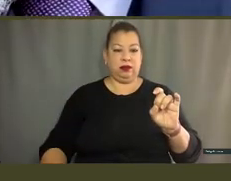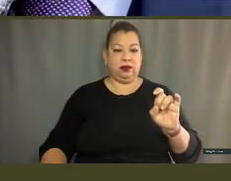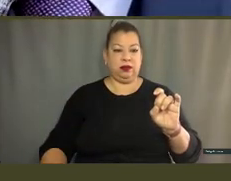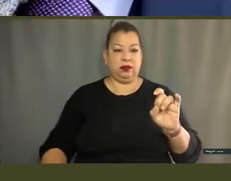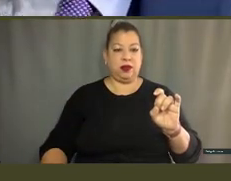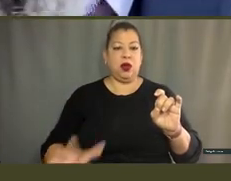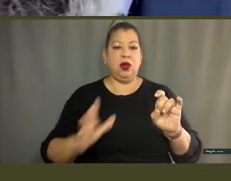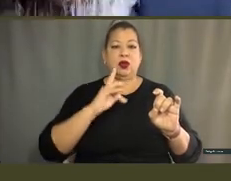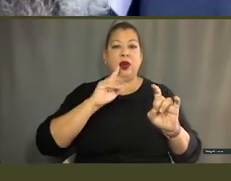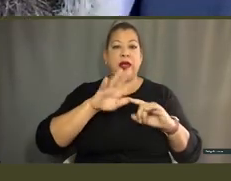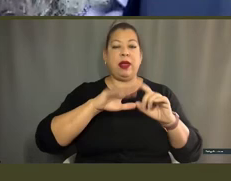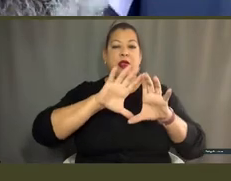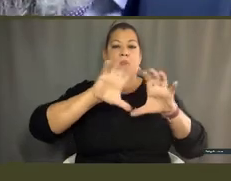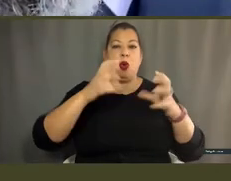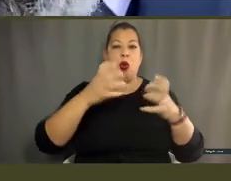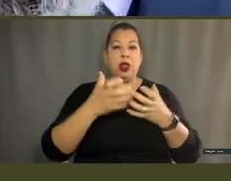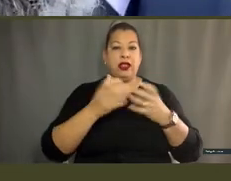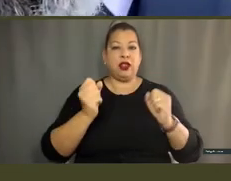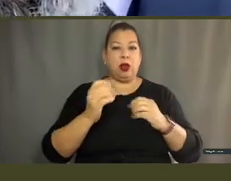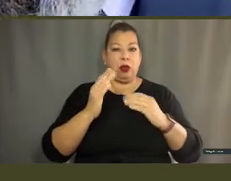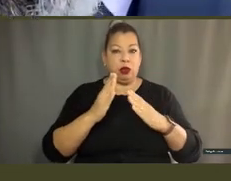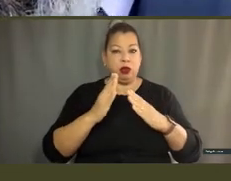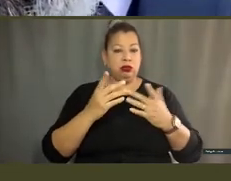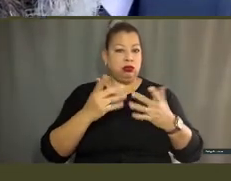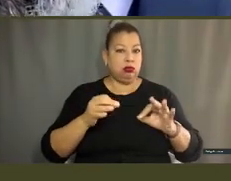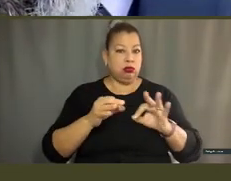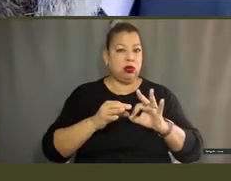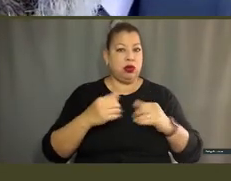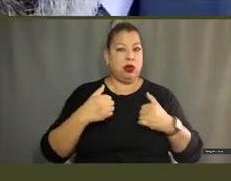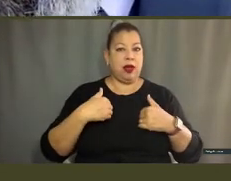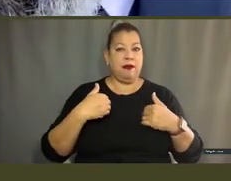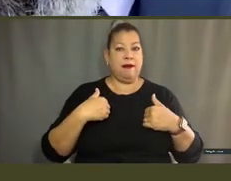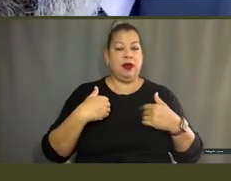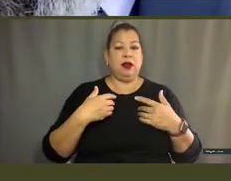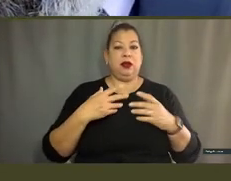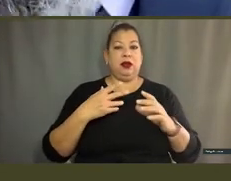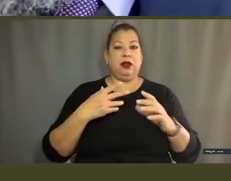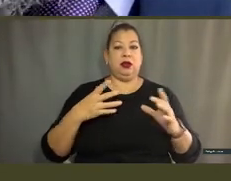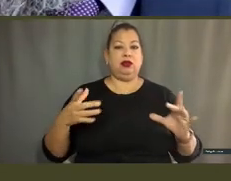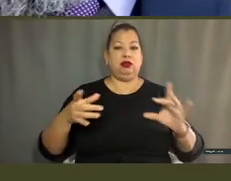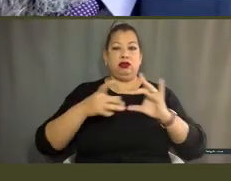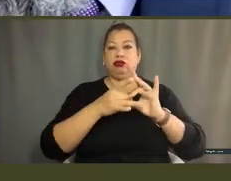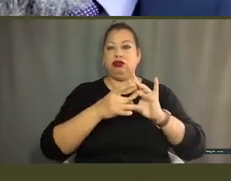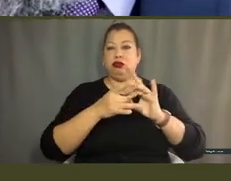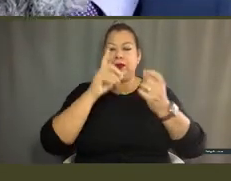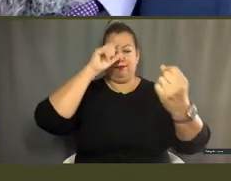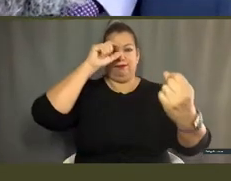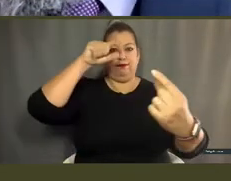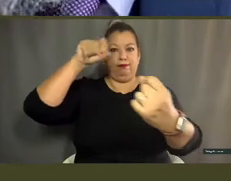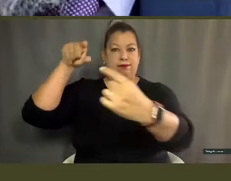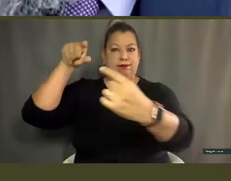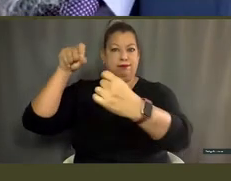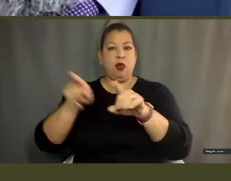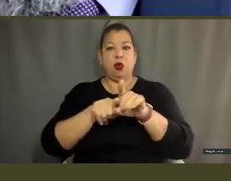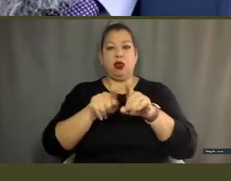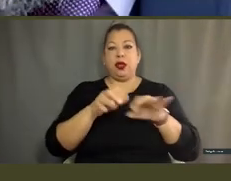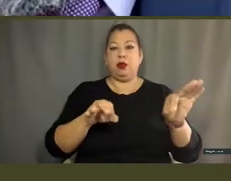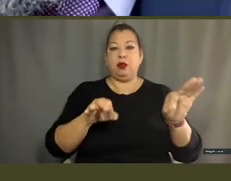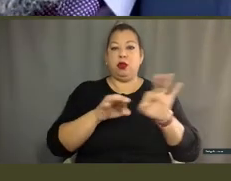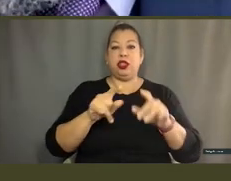to have, you know, it's important to have joined up thinking. And we've also heard the importance of innovation as well.